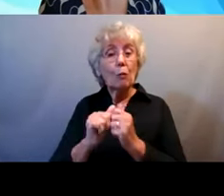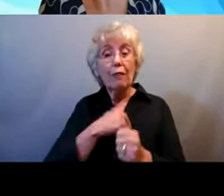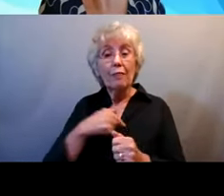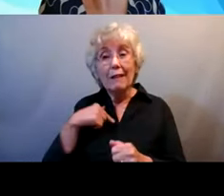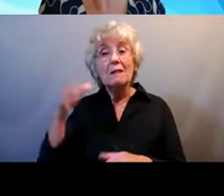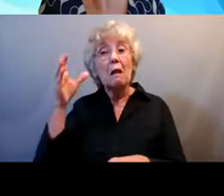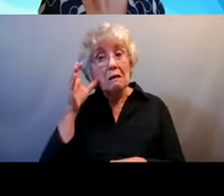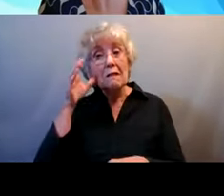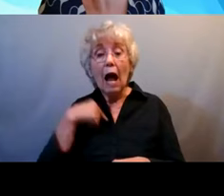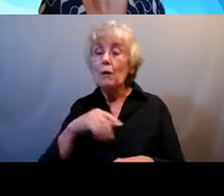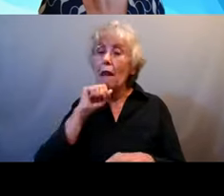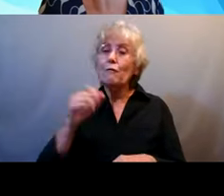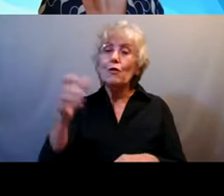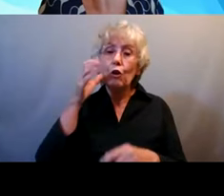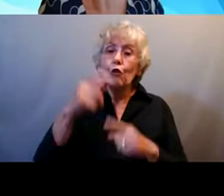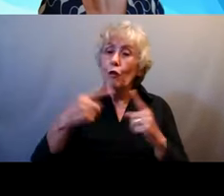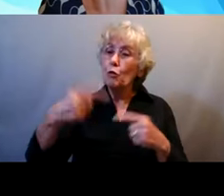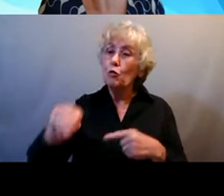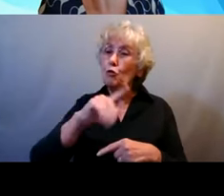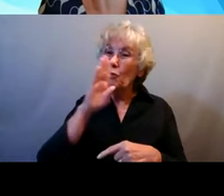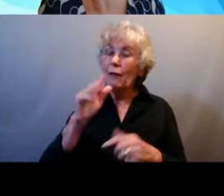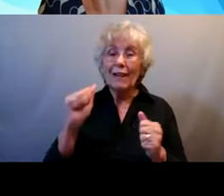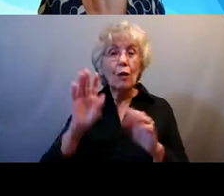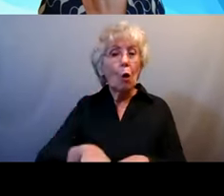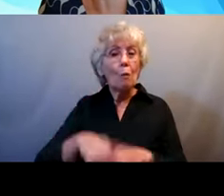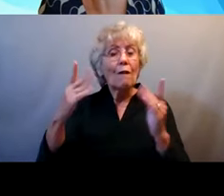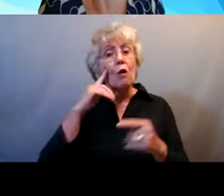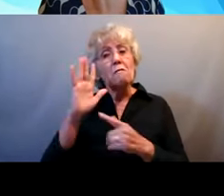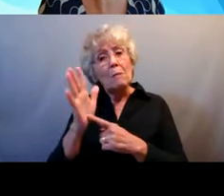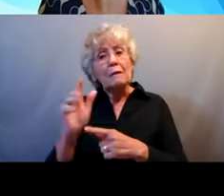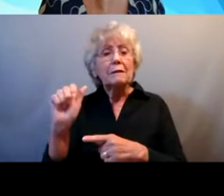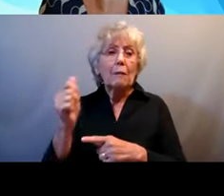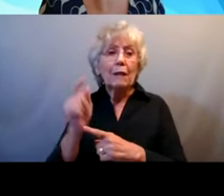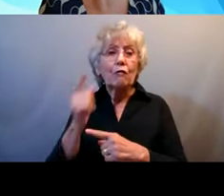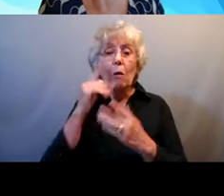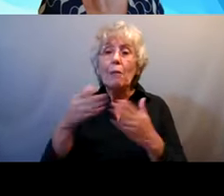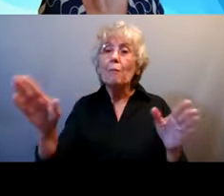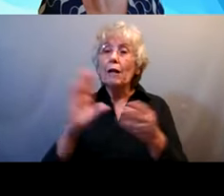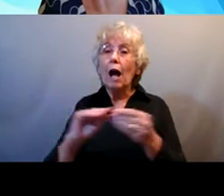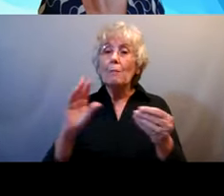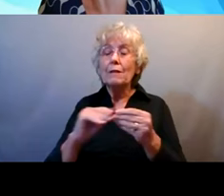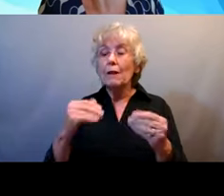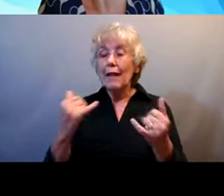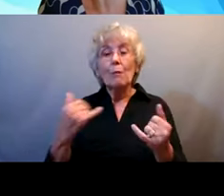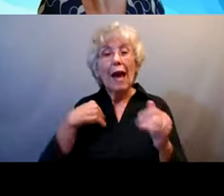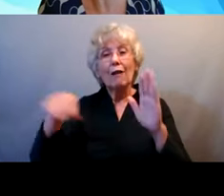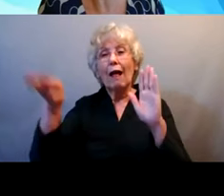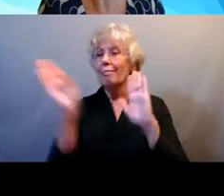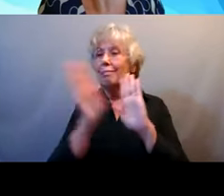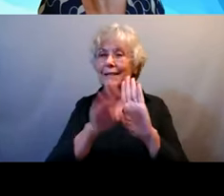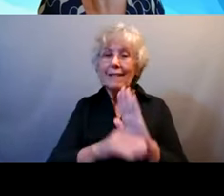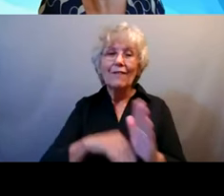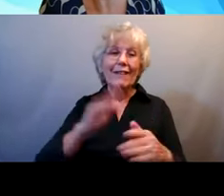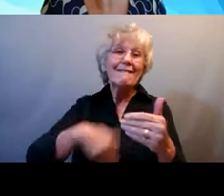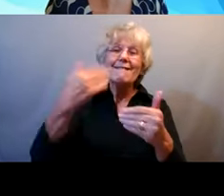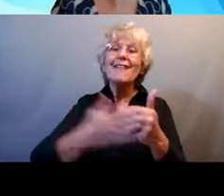love to hear from them directly. So we'll open it up for 5 to 10 minutes of public comment and then end with, we've got a good long list of next steps coming. So